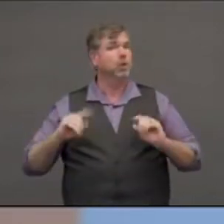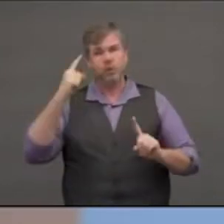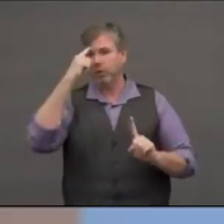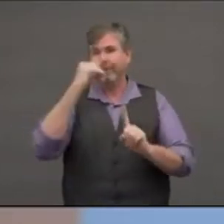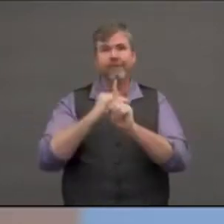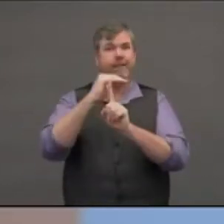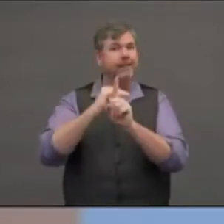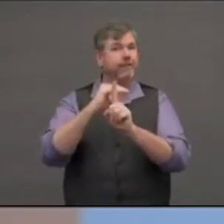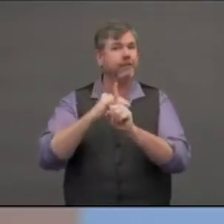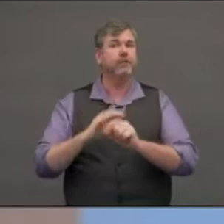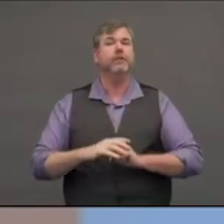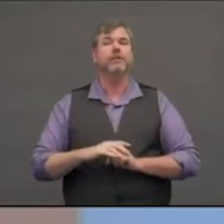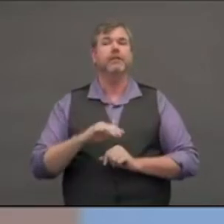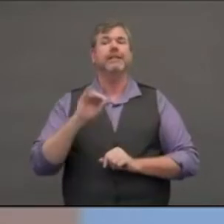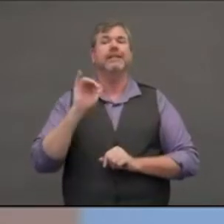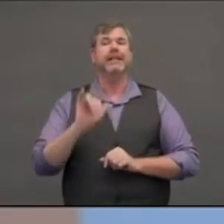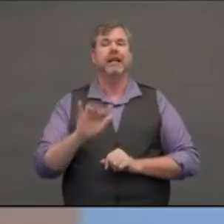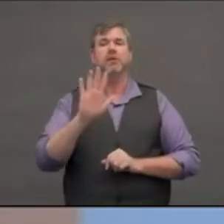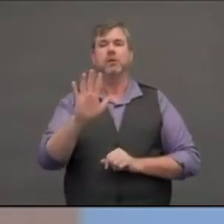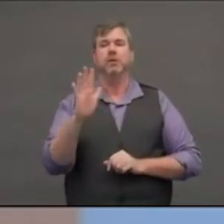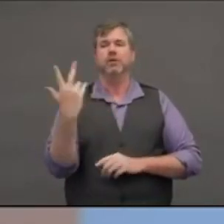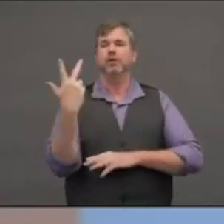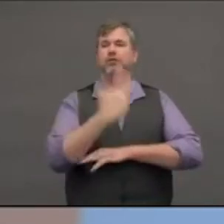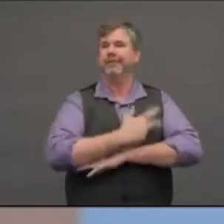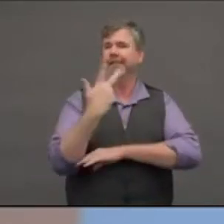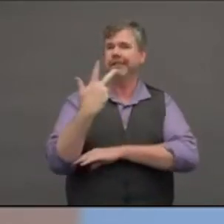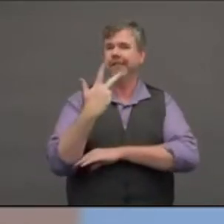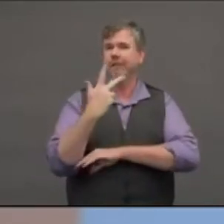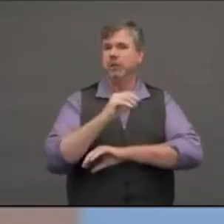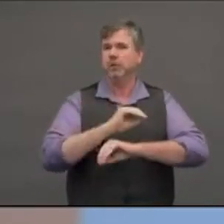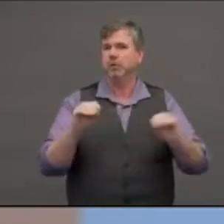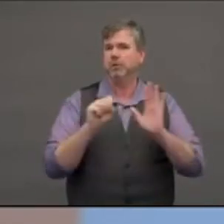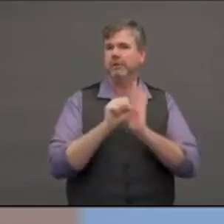constitute your 3 days of not having symptoms. So at the end of